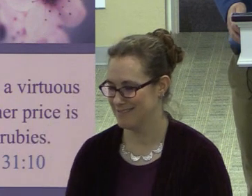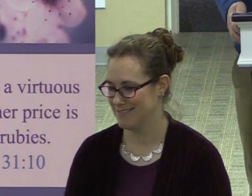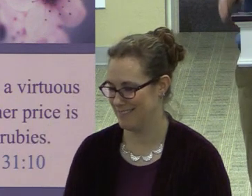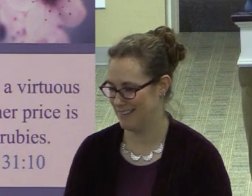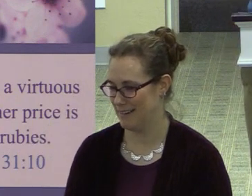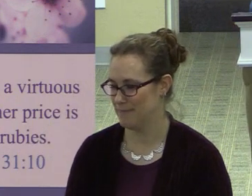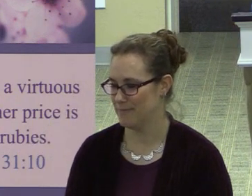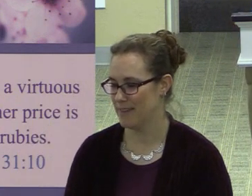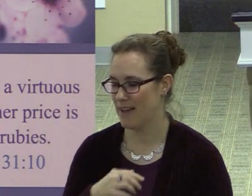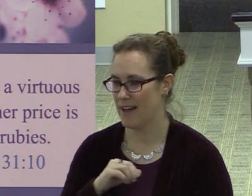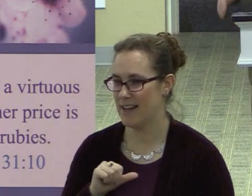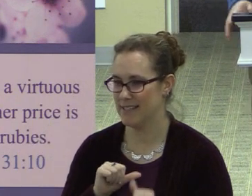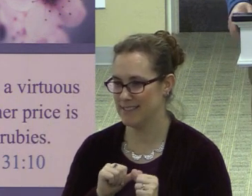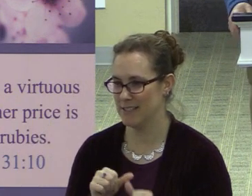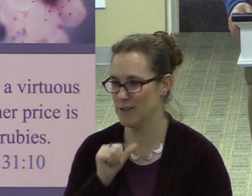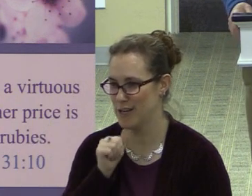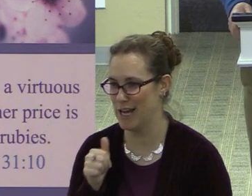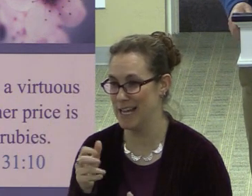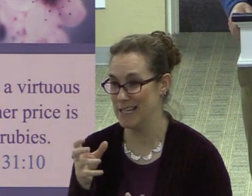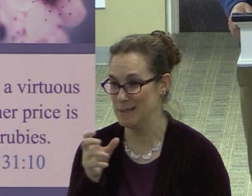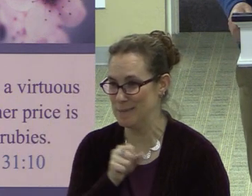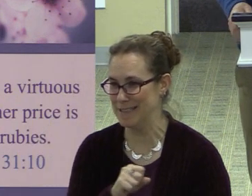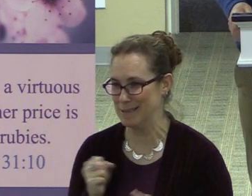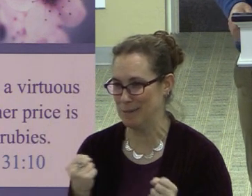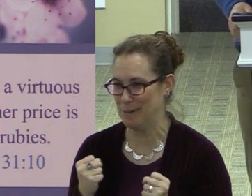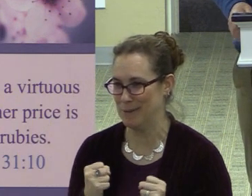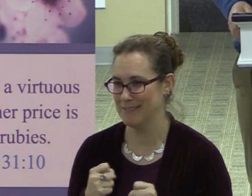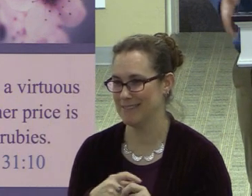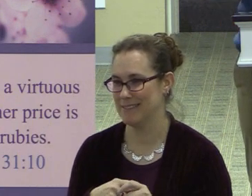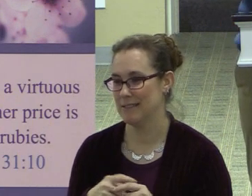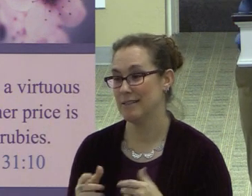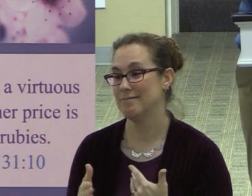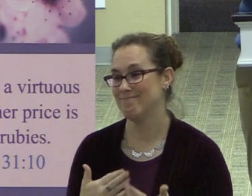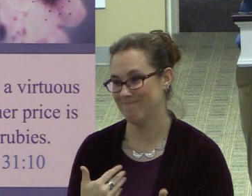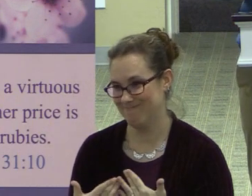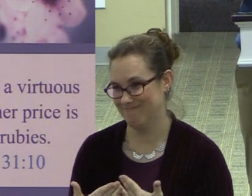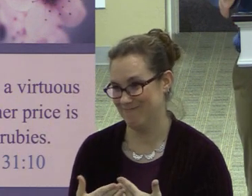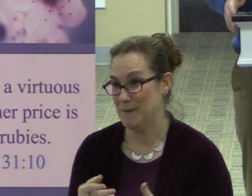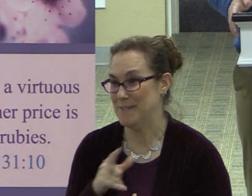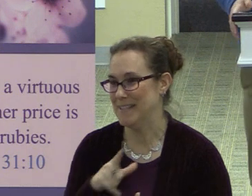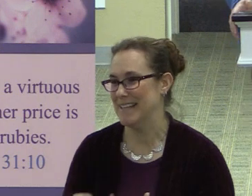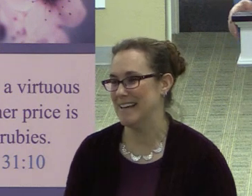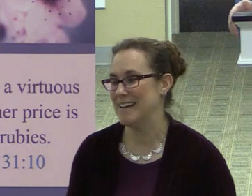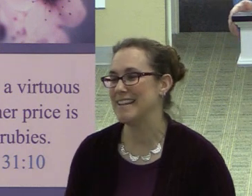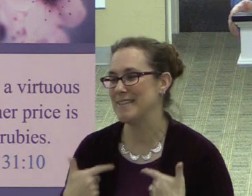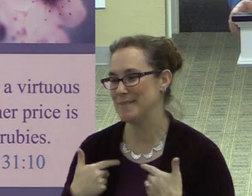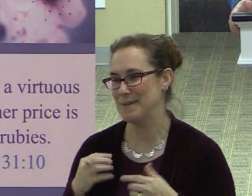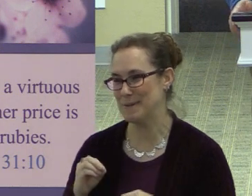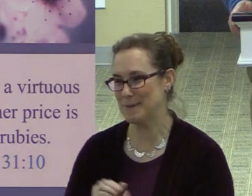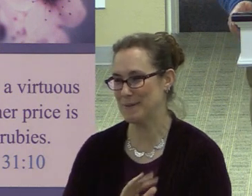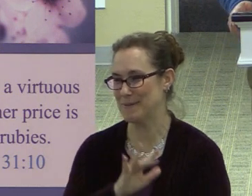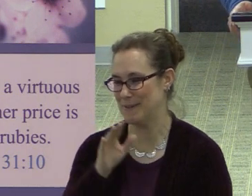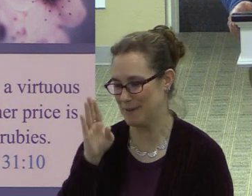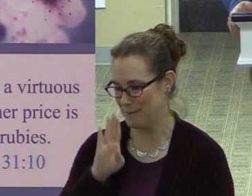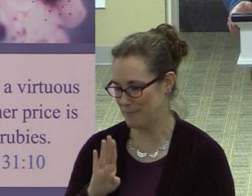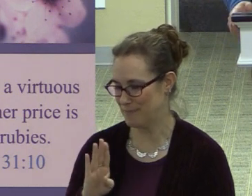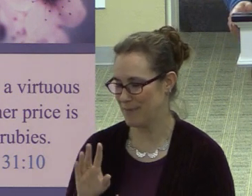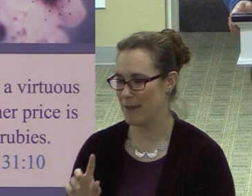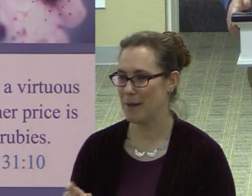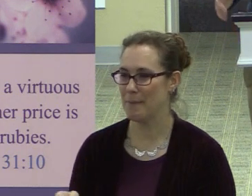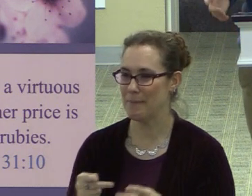I still didn't miss the cold, but nonetheless. But our life is about glorifying God. So he will put us in